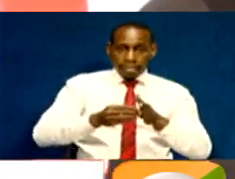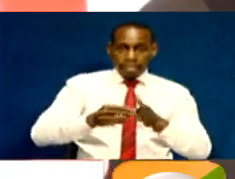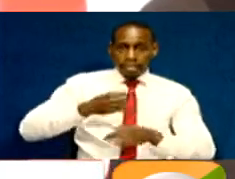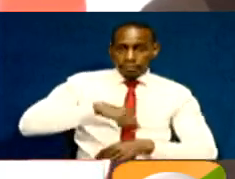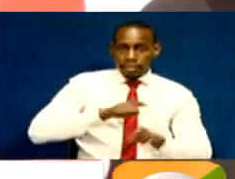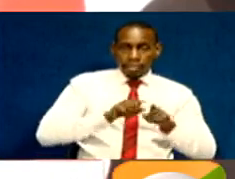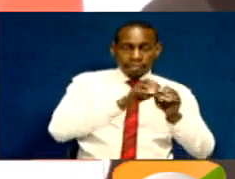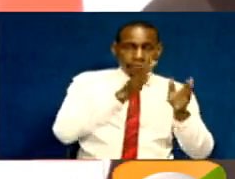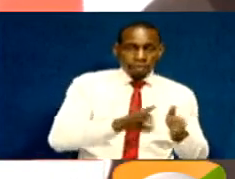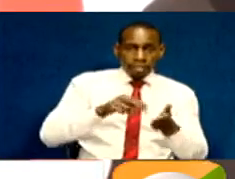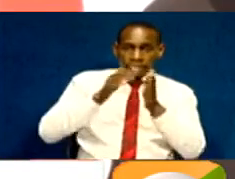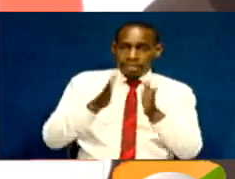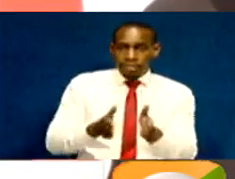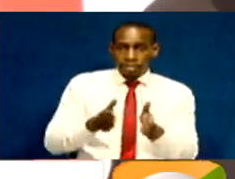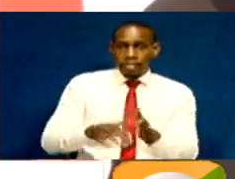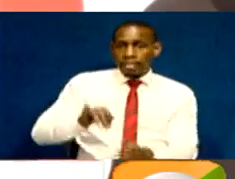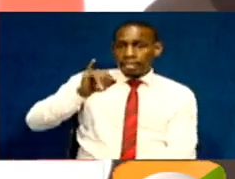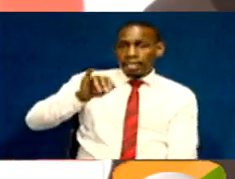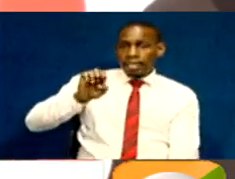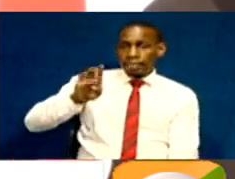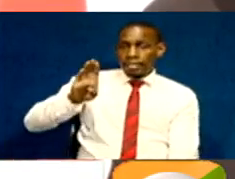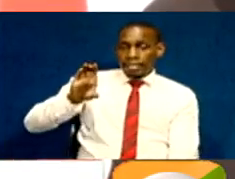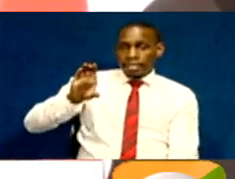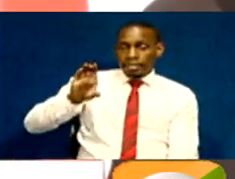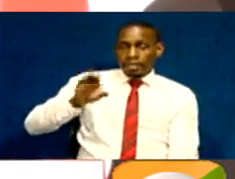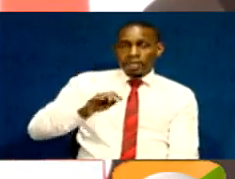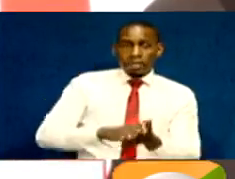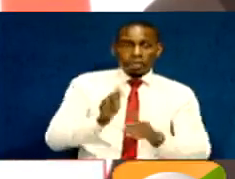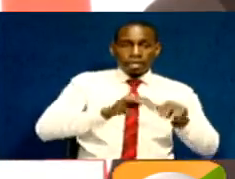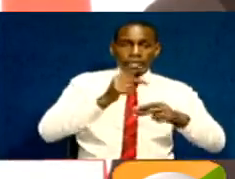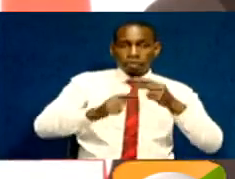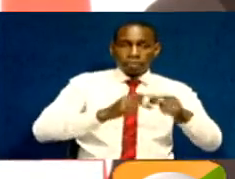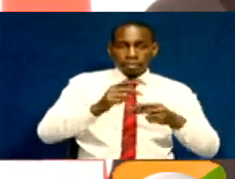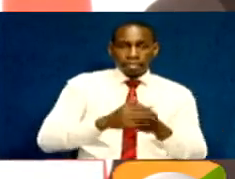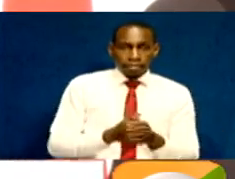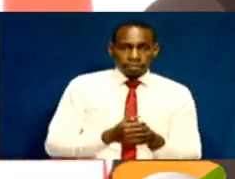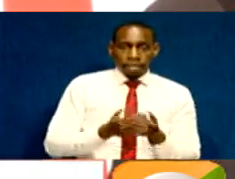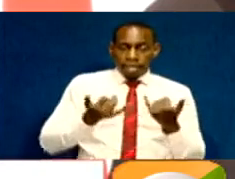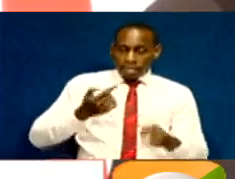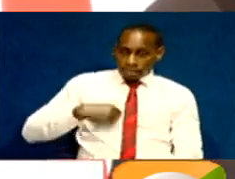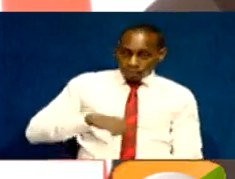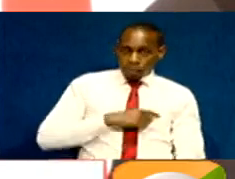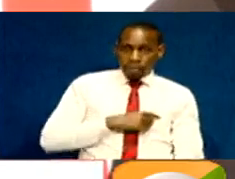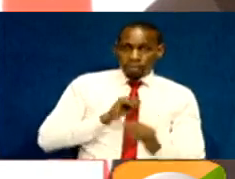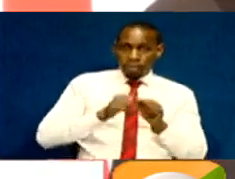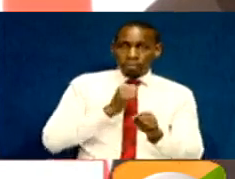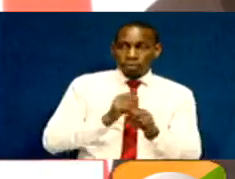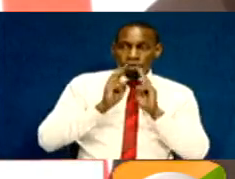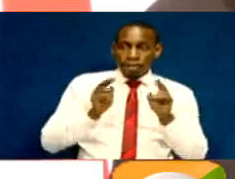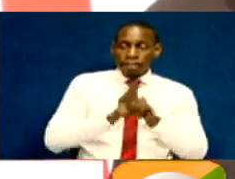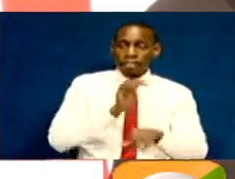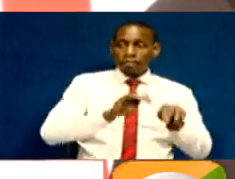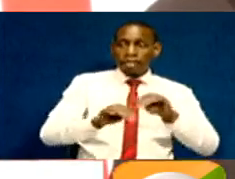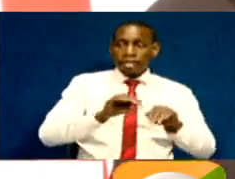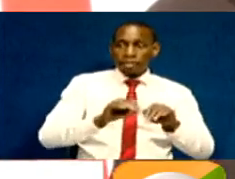the voters, and IMBC in the electoral process for us to conduct peaceful